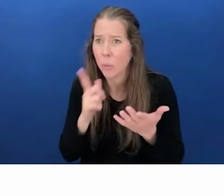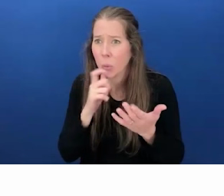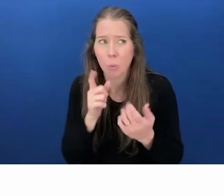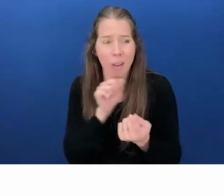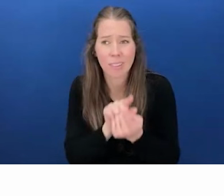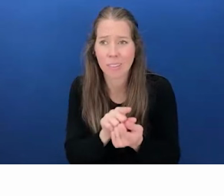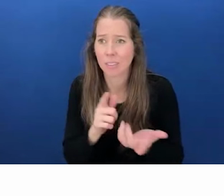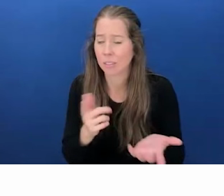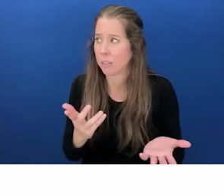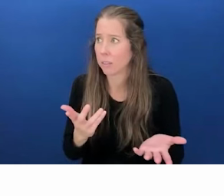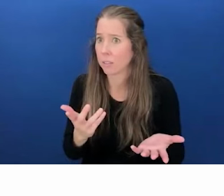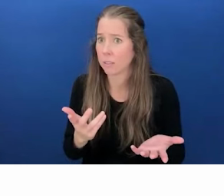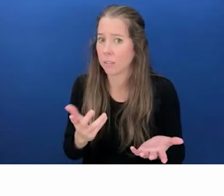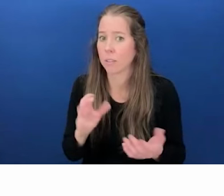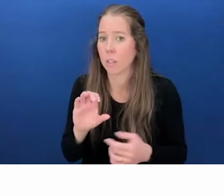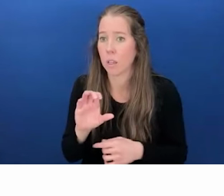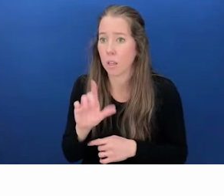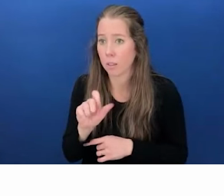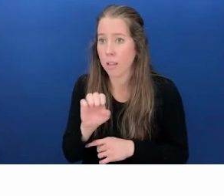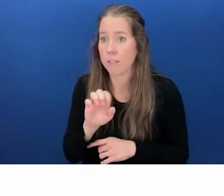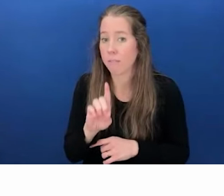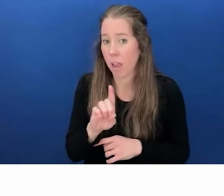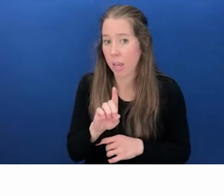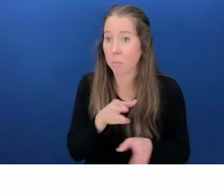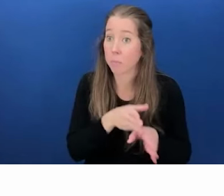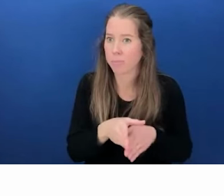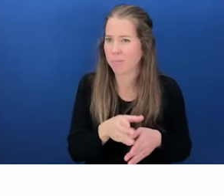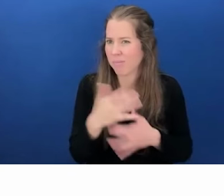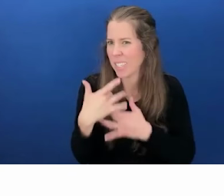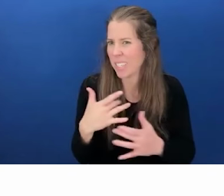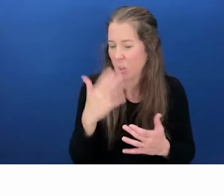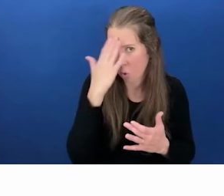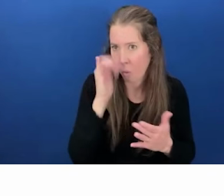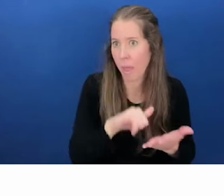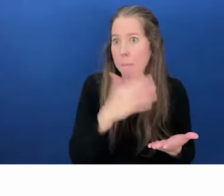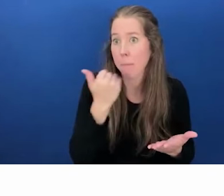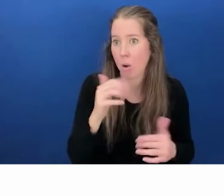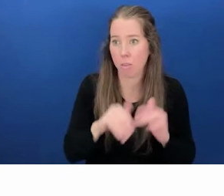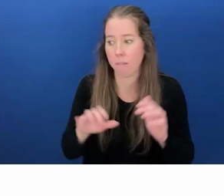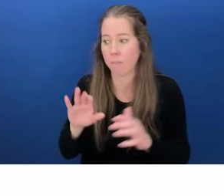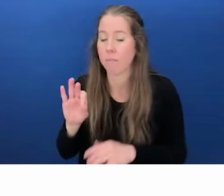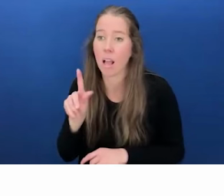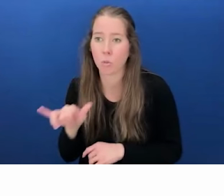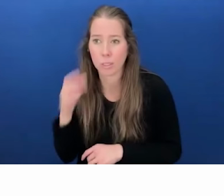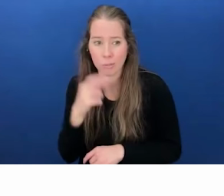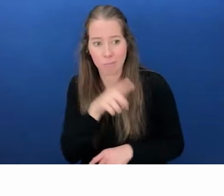to? And classified professionals tend to know that better than faculty because they've been here longer.